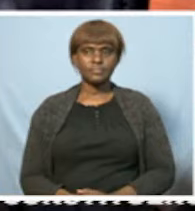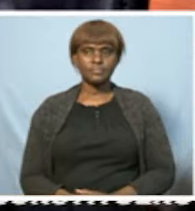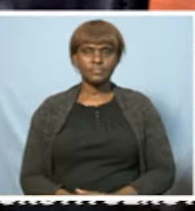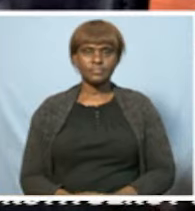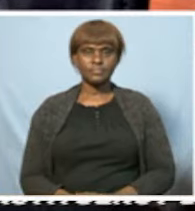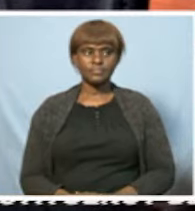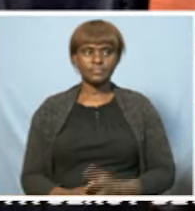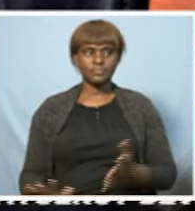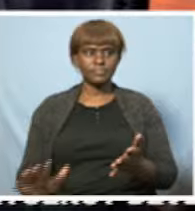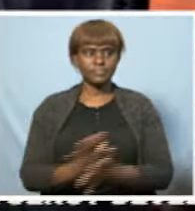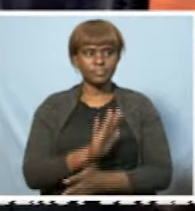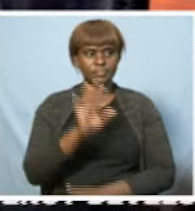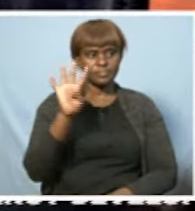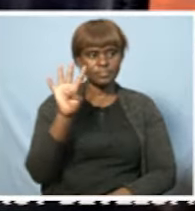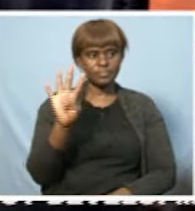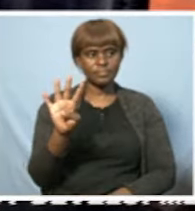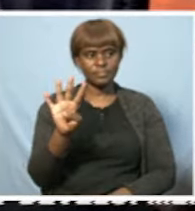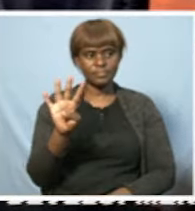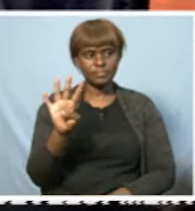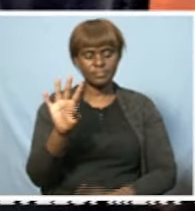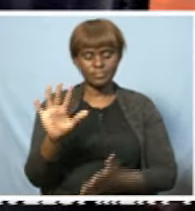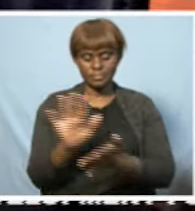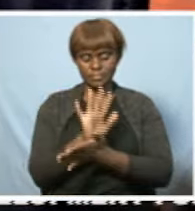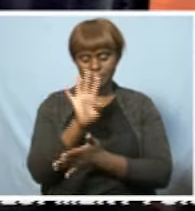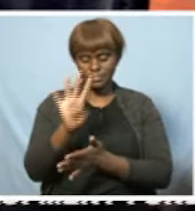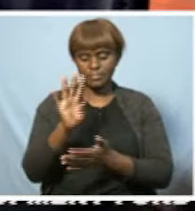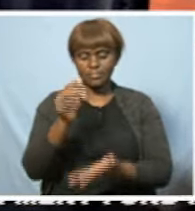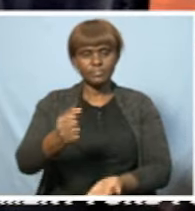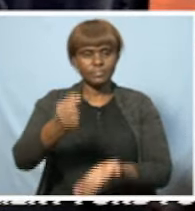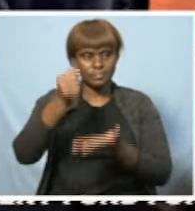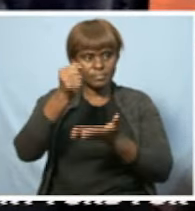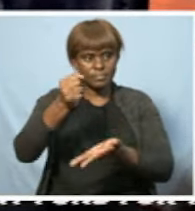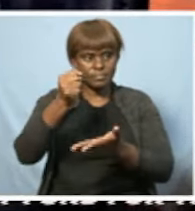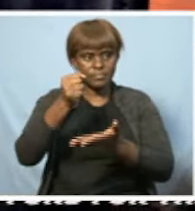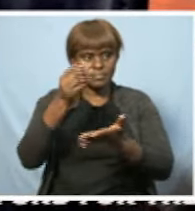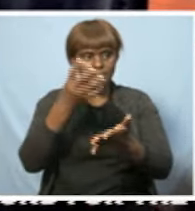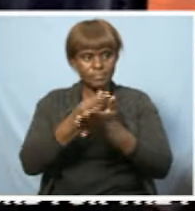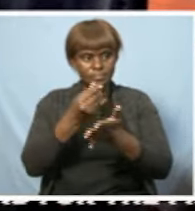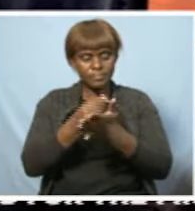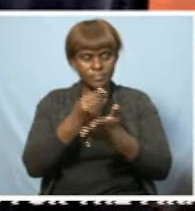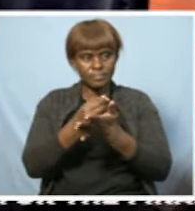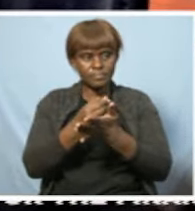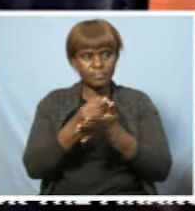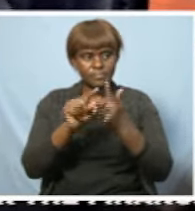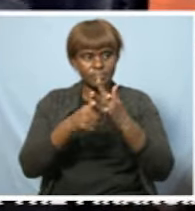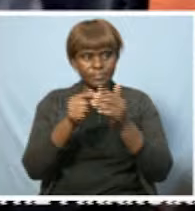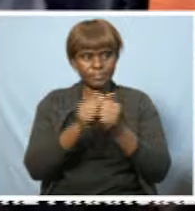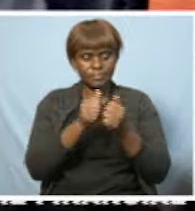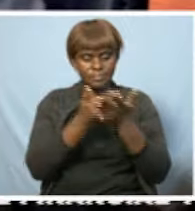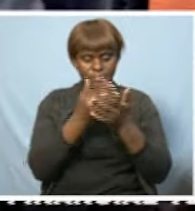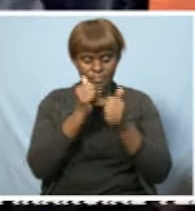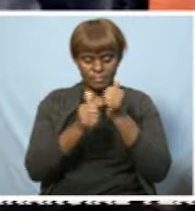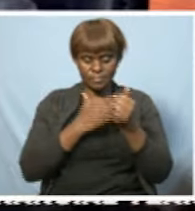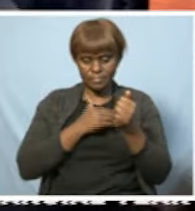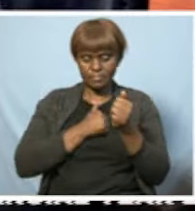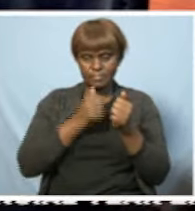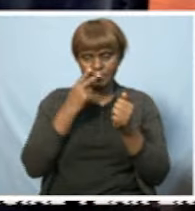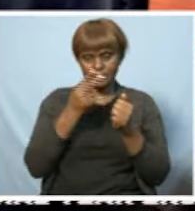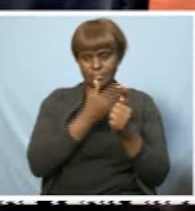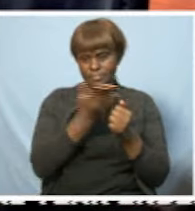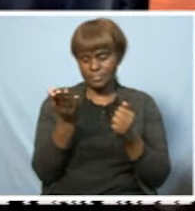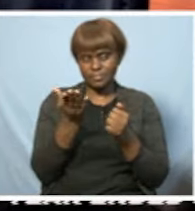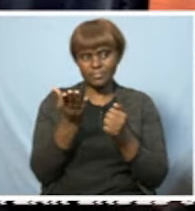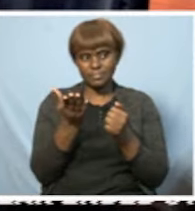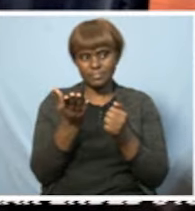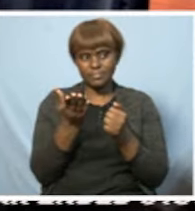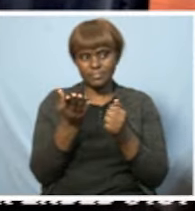page 4. Page 4? Yes, on budget and funding. Maybe we start with this one, because I'm seeing it has a